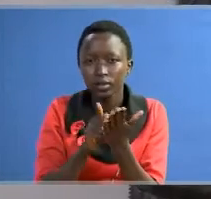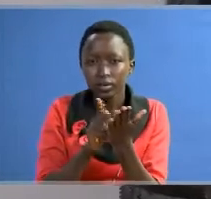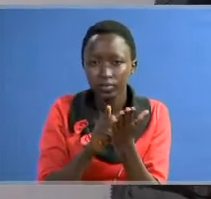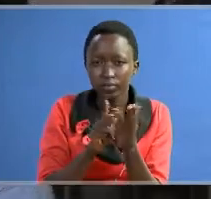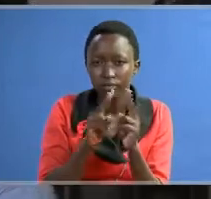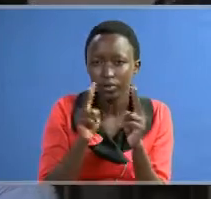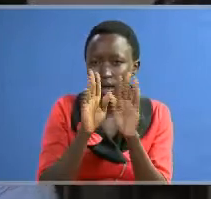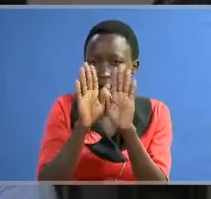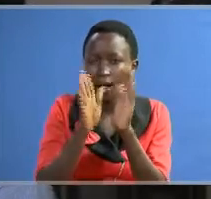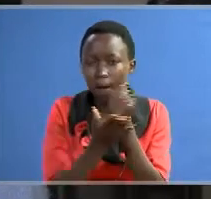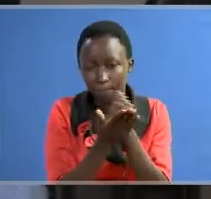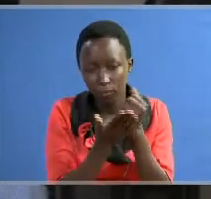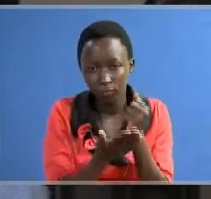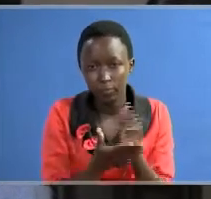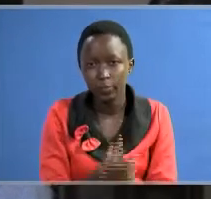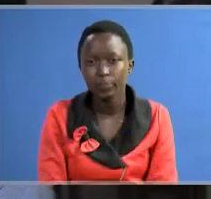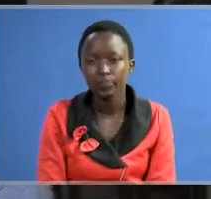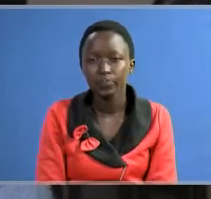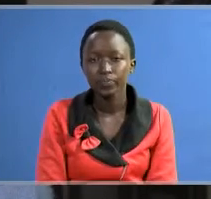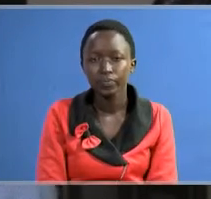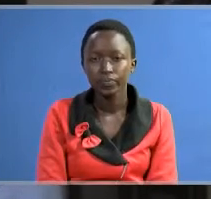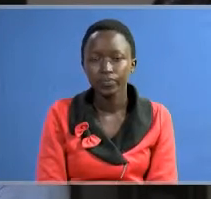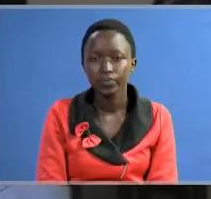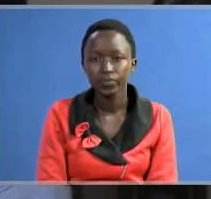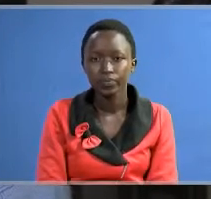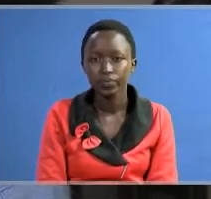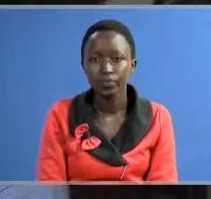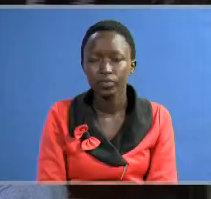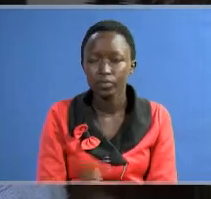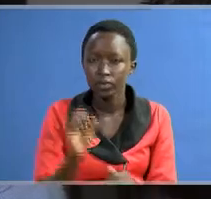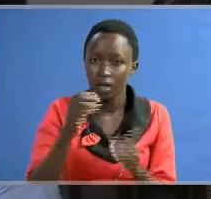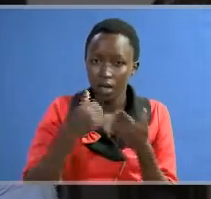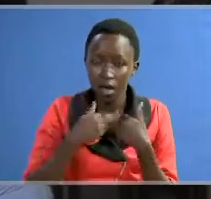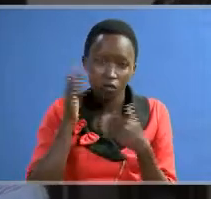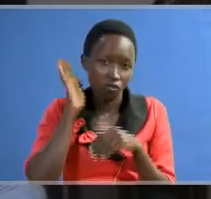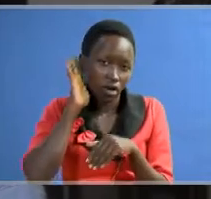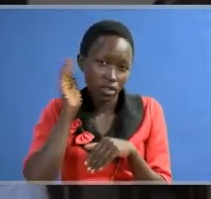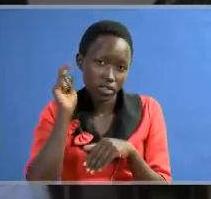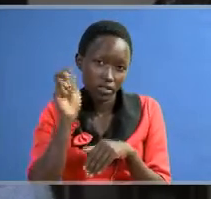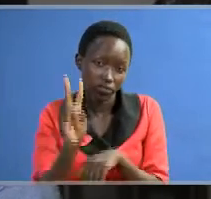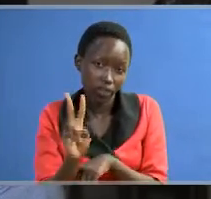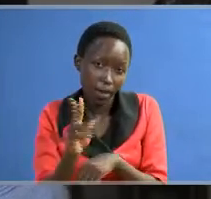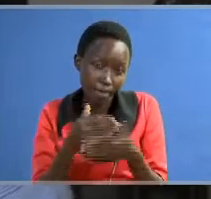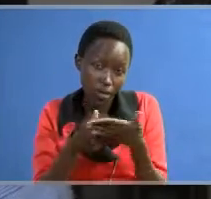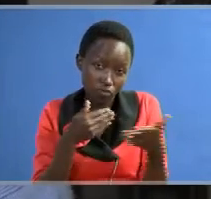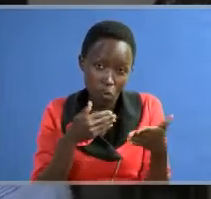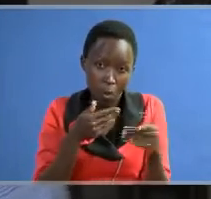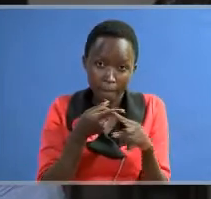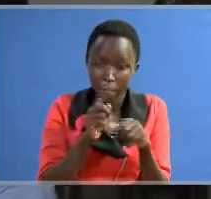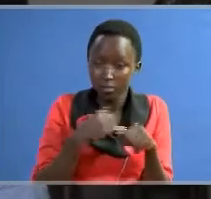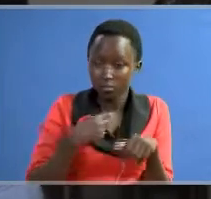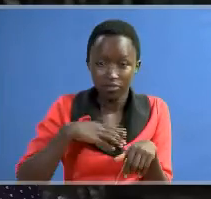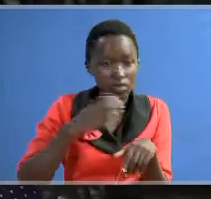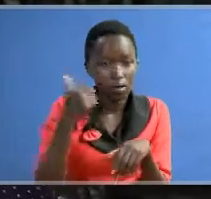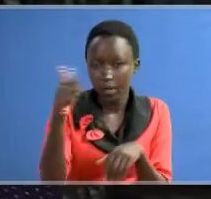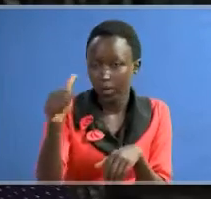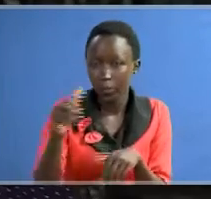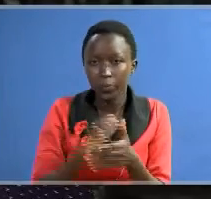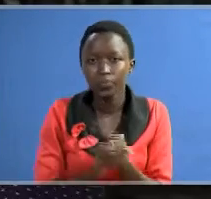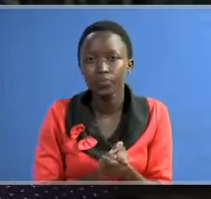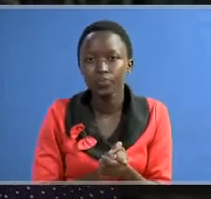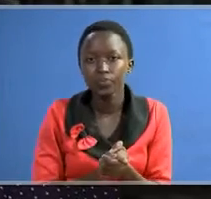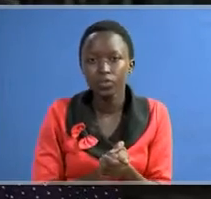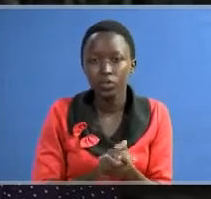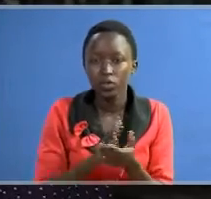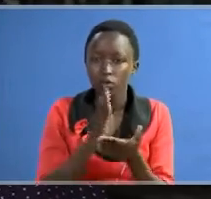which has been very helpful. Yeah. Did you know about Kenya National? Yeah, I had heard it on TV before, but I never visited the place.